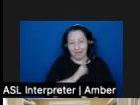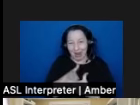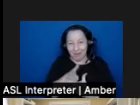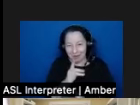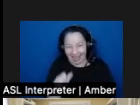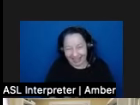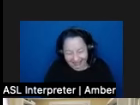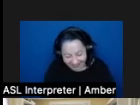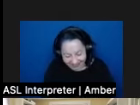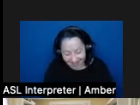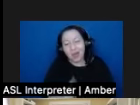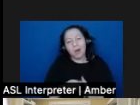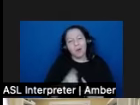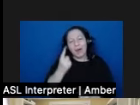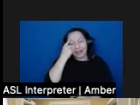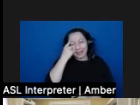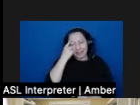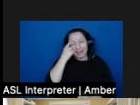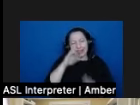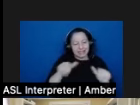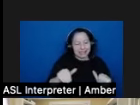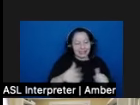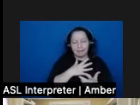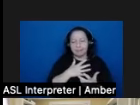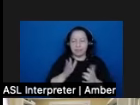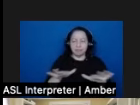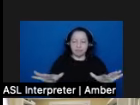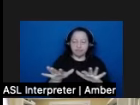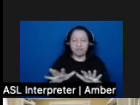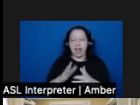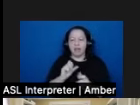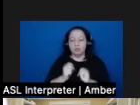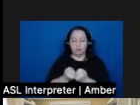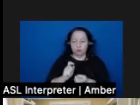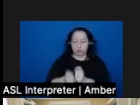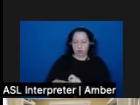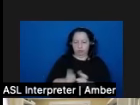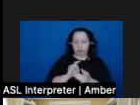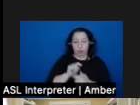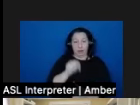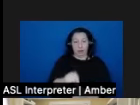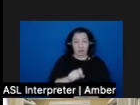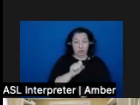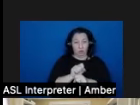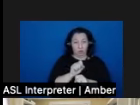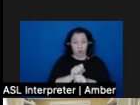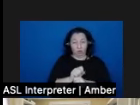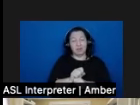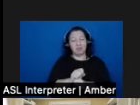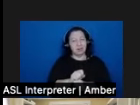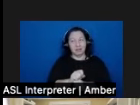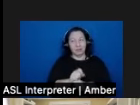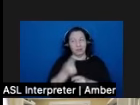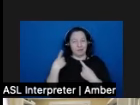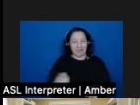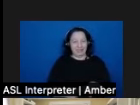about, systems and social change in regards to this work, it's really about what we've been talking about. It's building